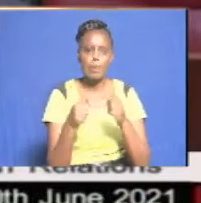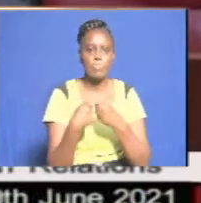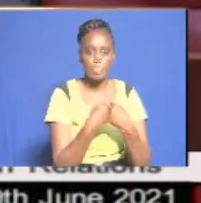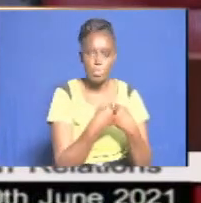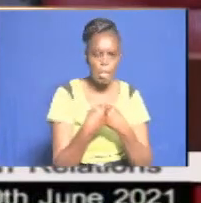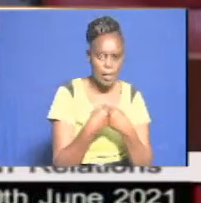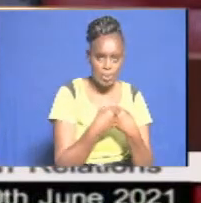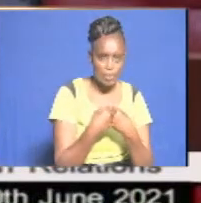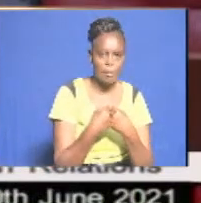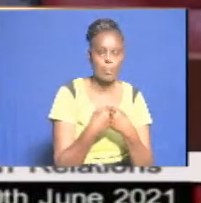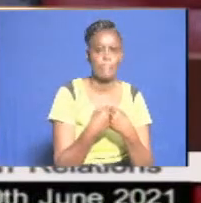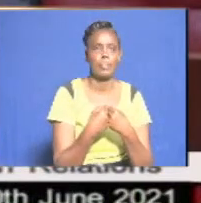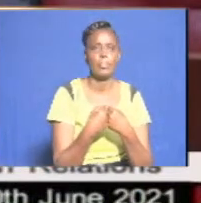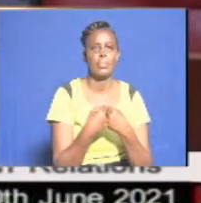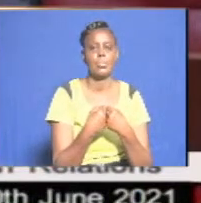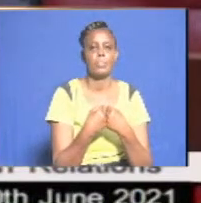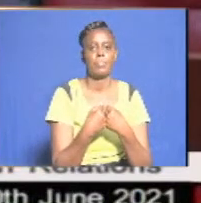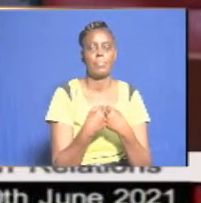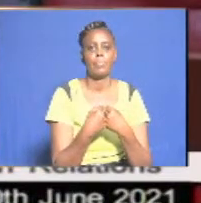alluded to by